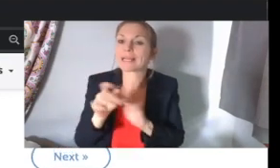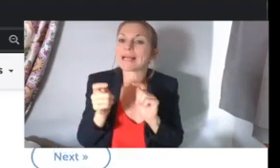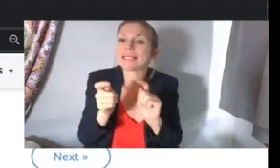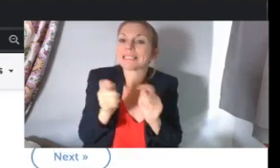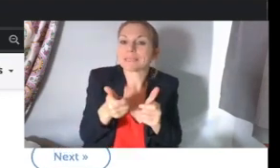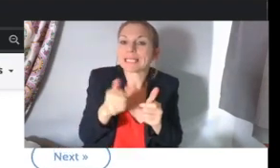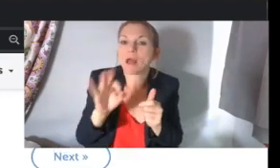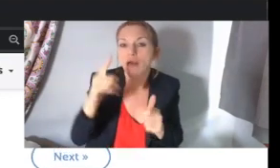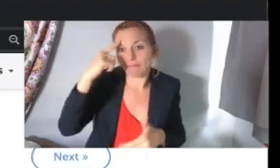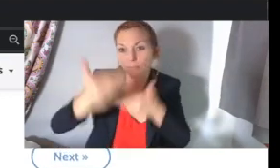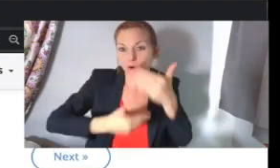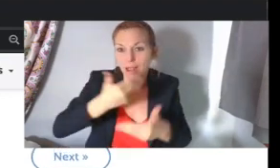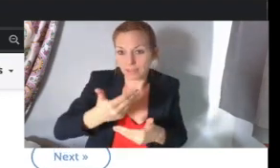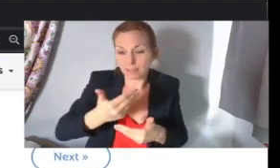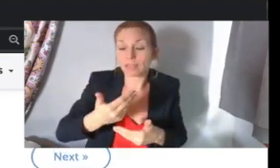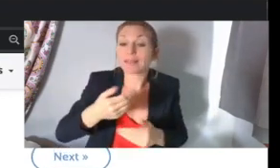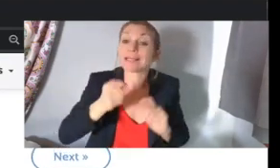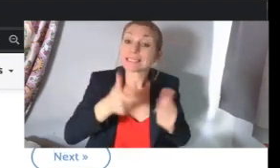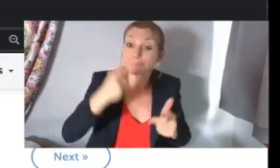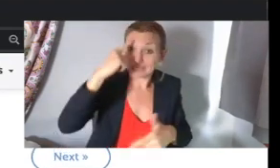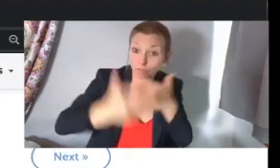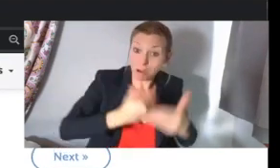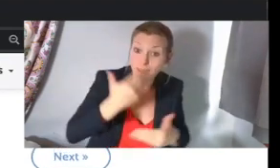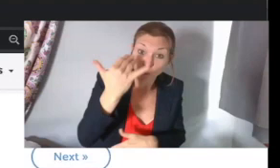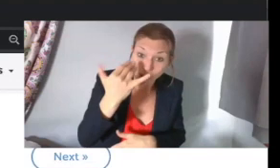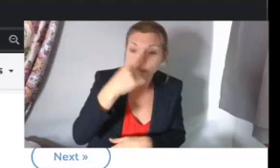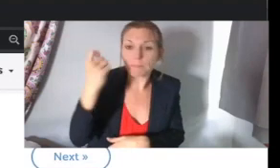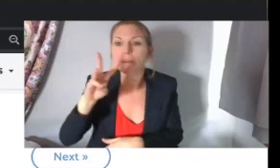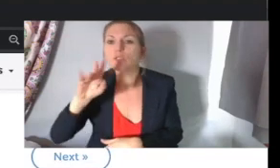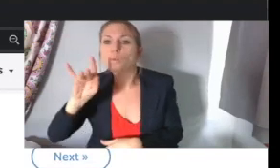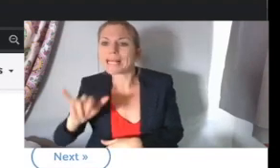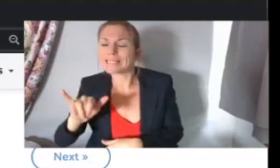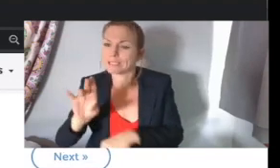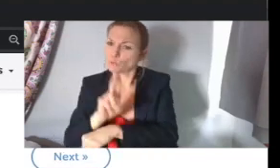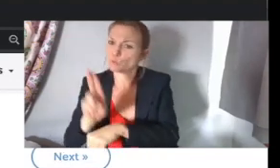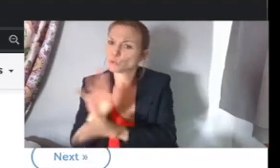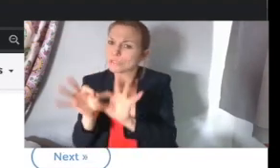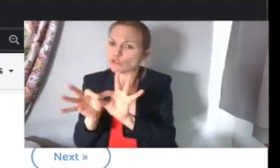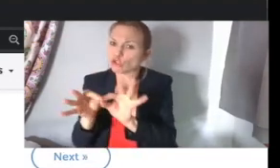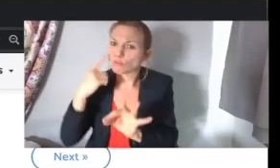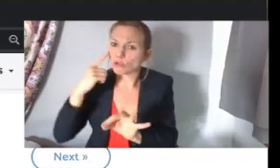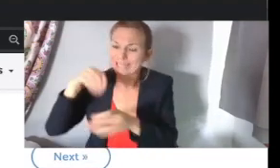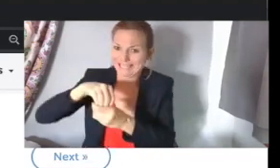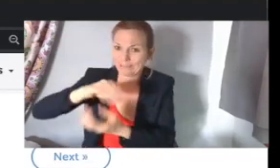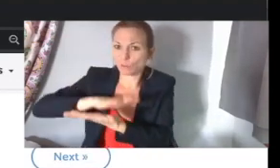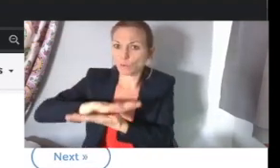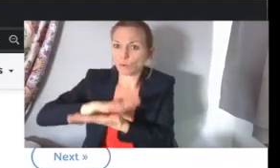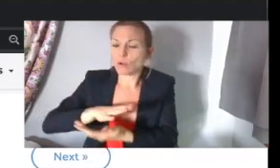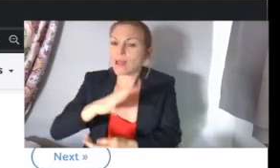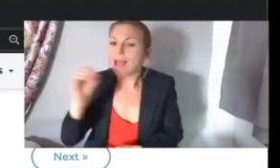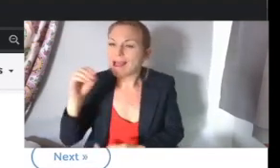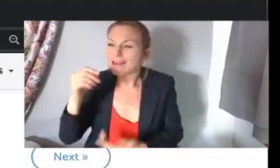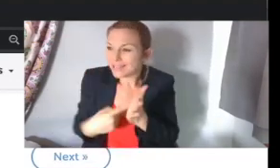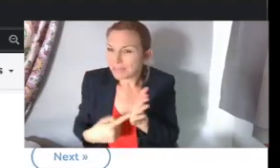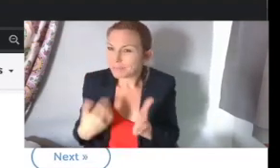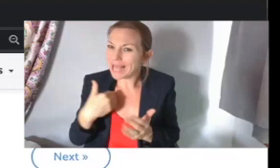because Wendy also had an interpreter in school and sometimes took longer to process classroom content because she had to divide her attention between